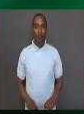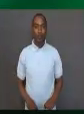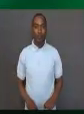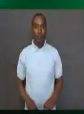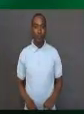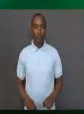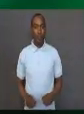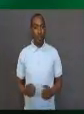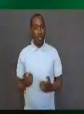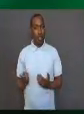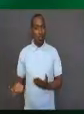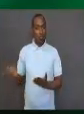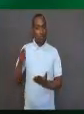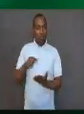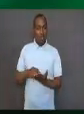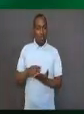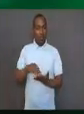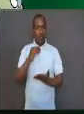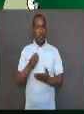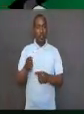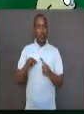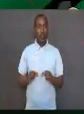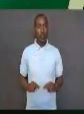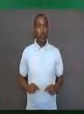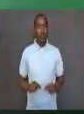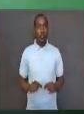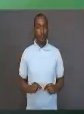Let's get back to our lesson.